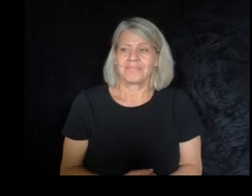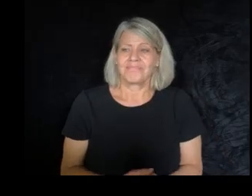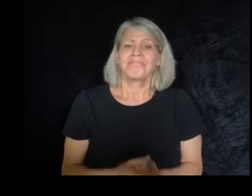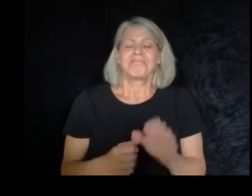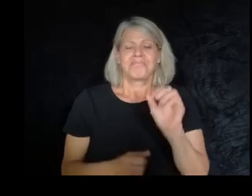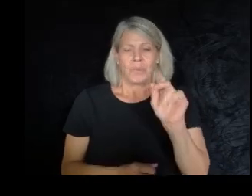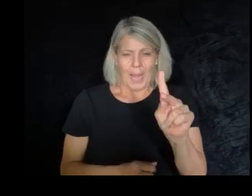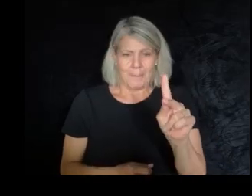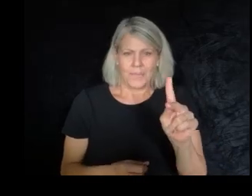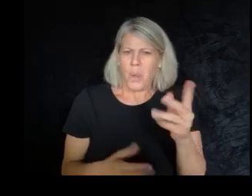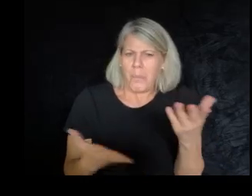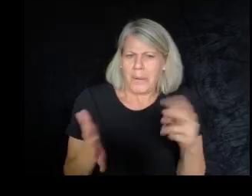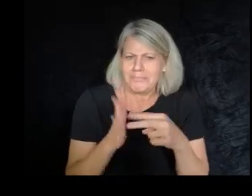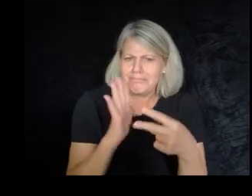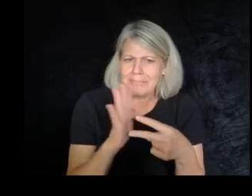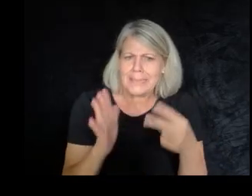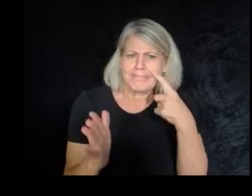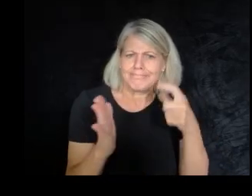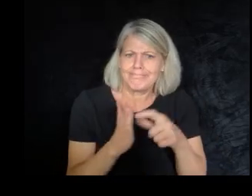What is Indicator 12?